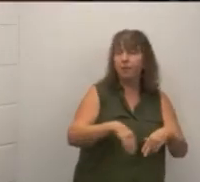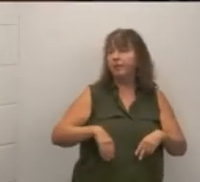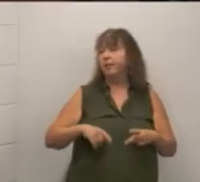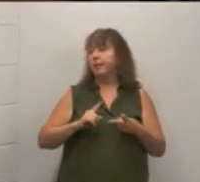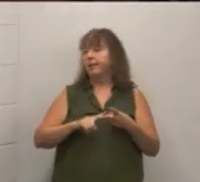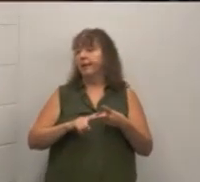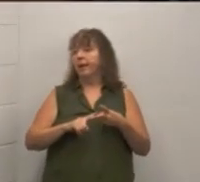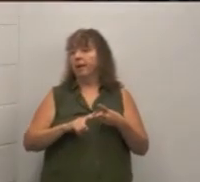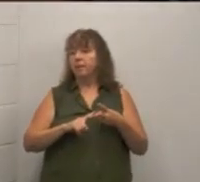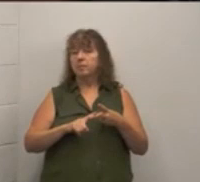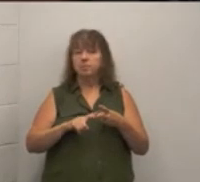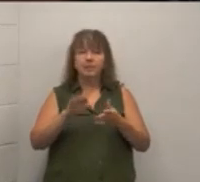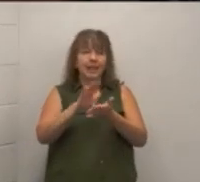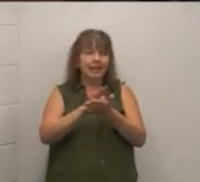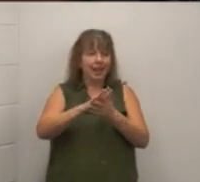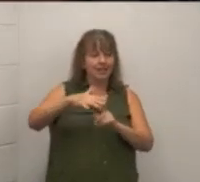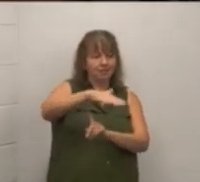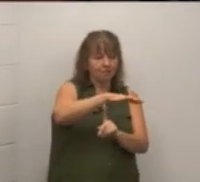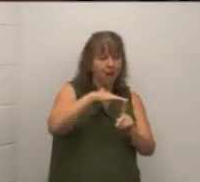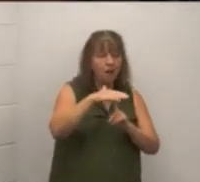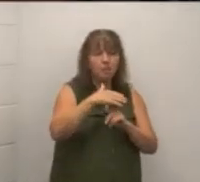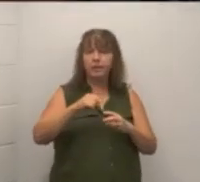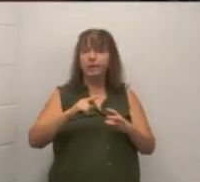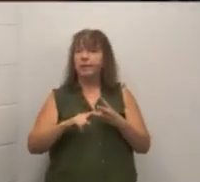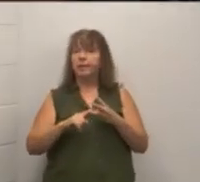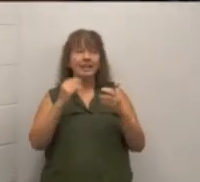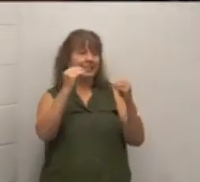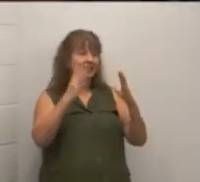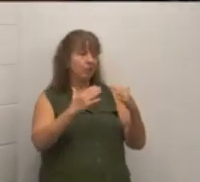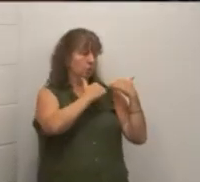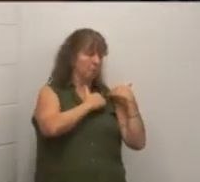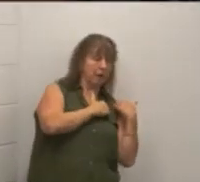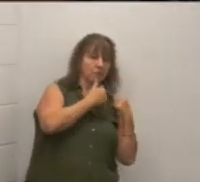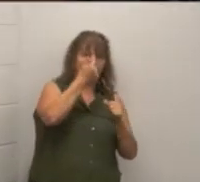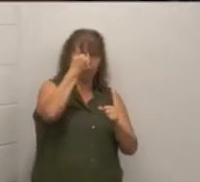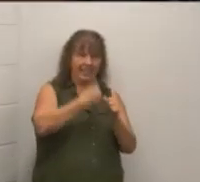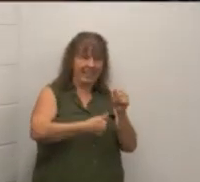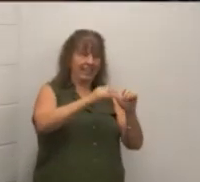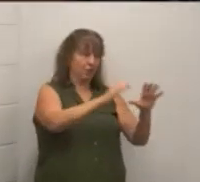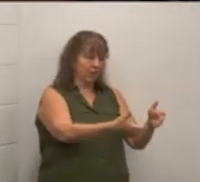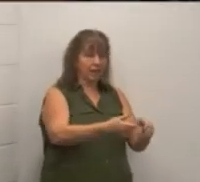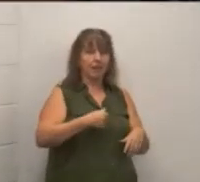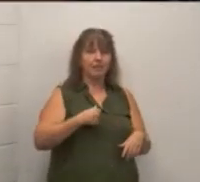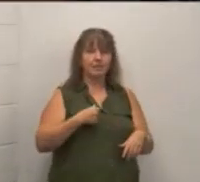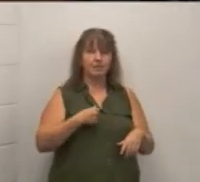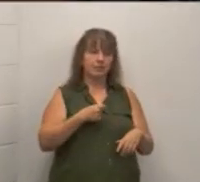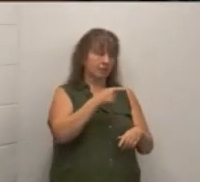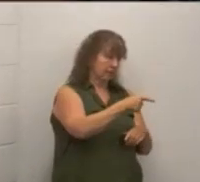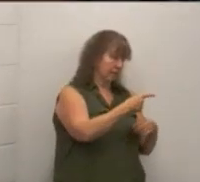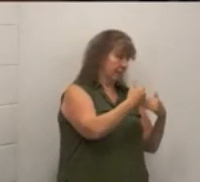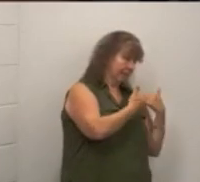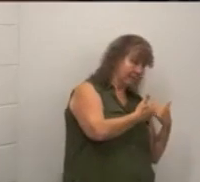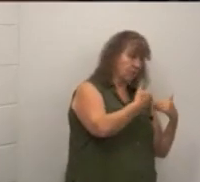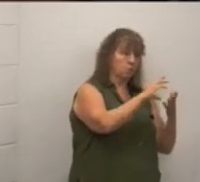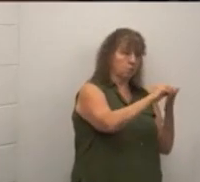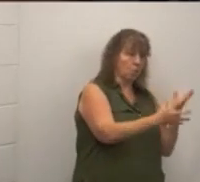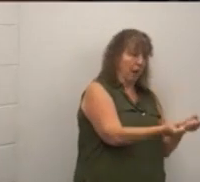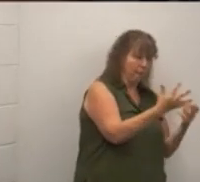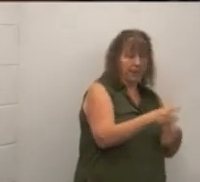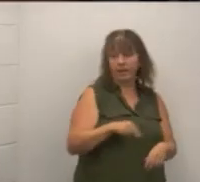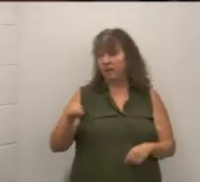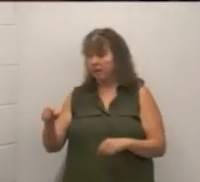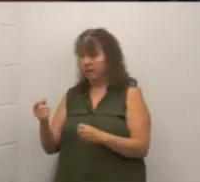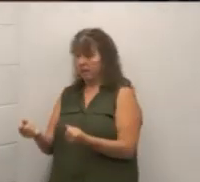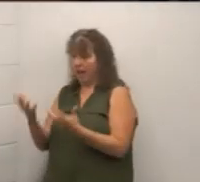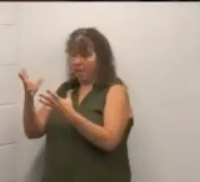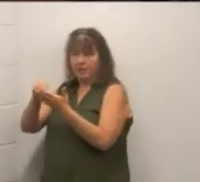for your classroom virtually versus in person. The other part to the hybrid